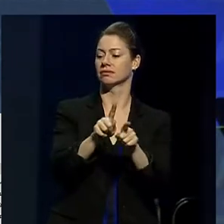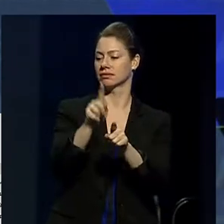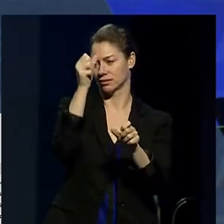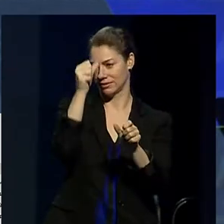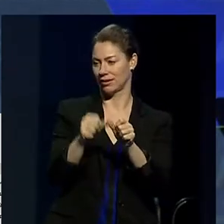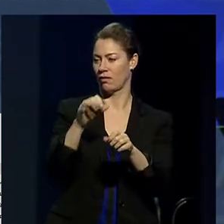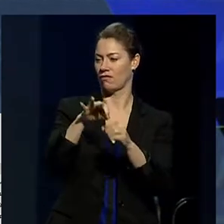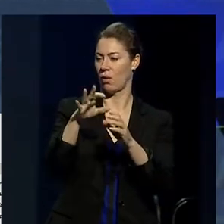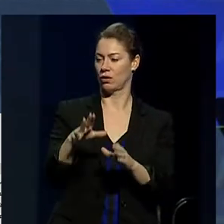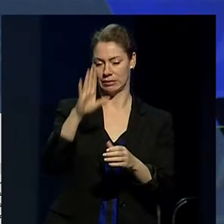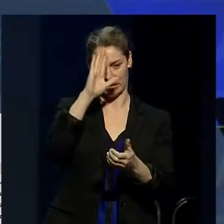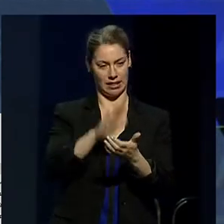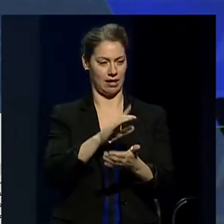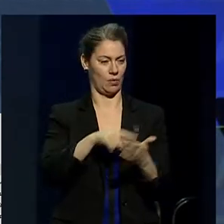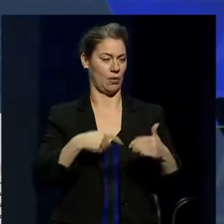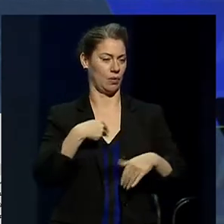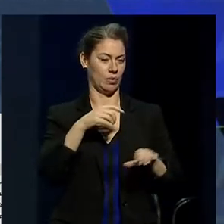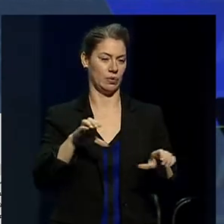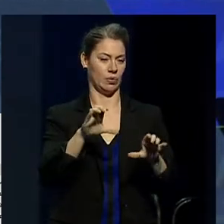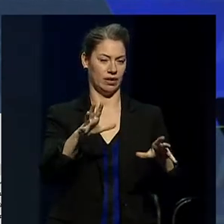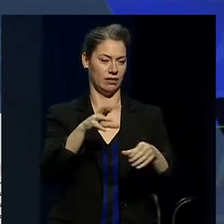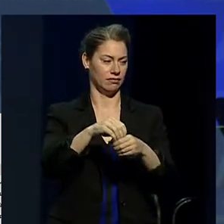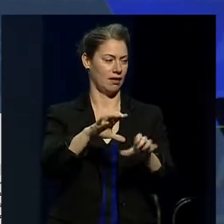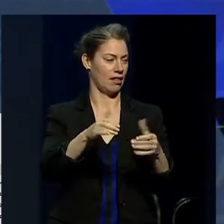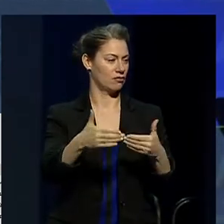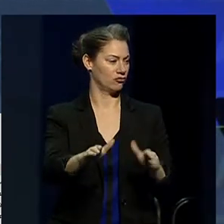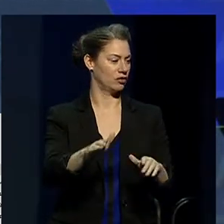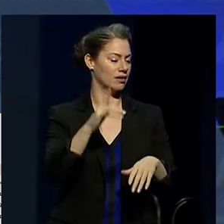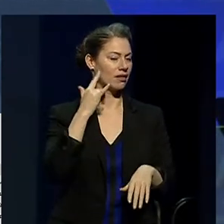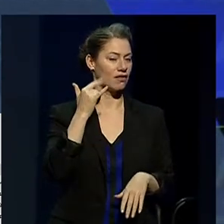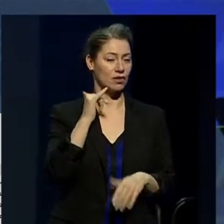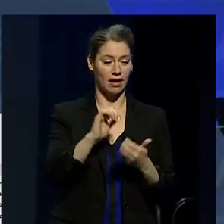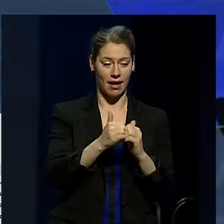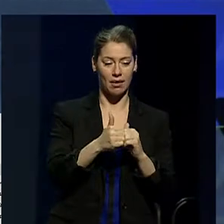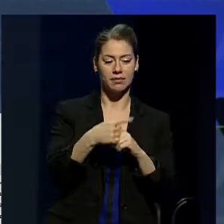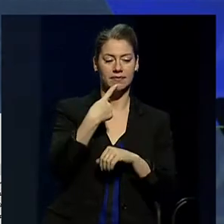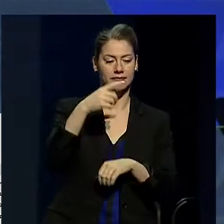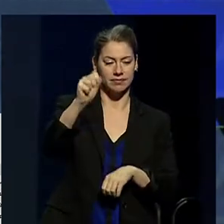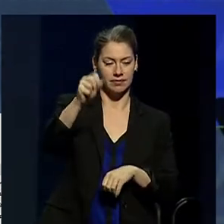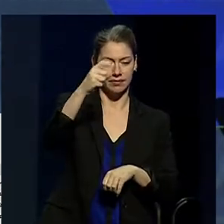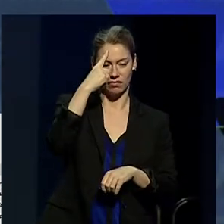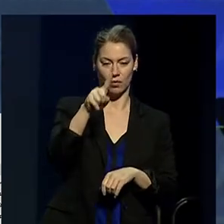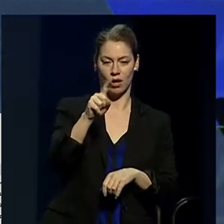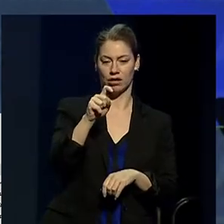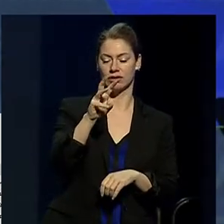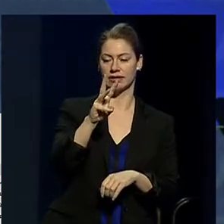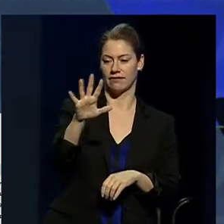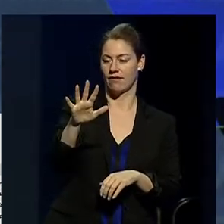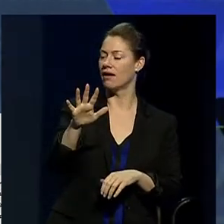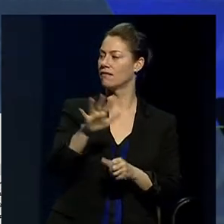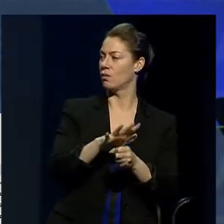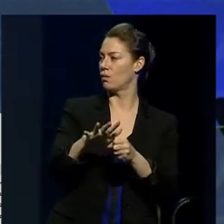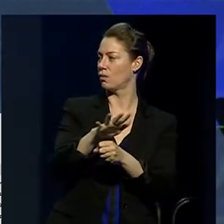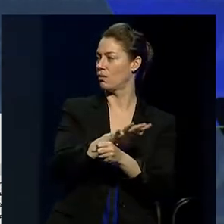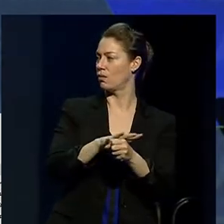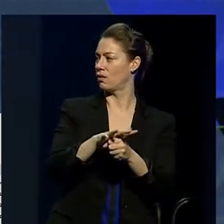in what we're doing in the classrooms of California by also saying yes to 165 local ballot